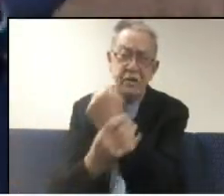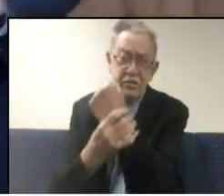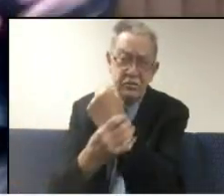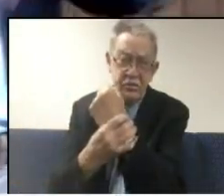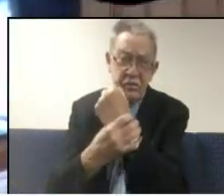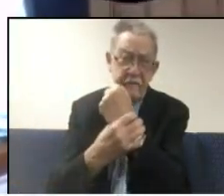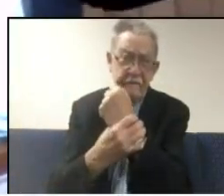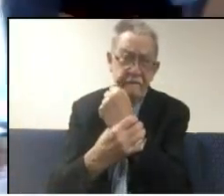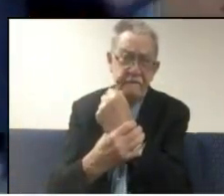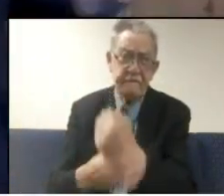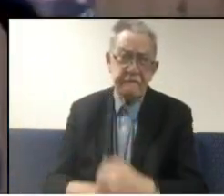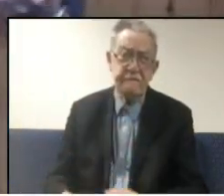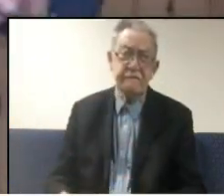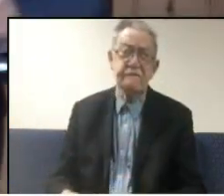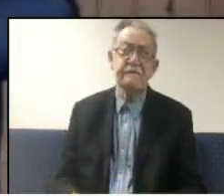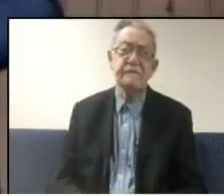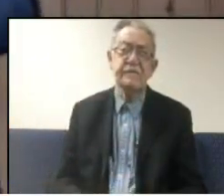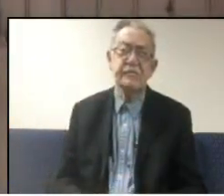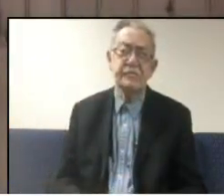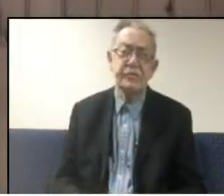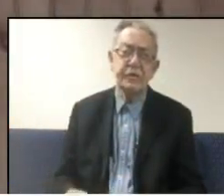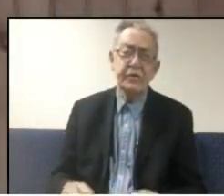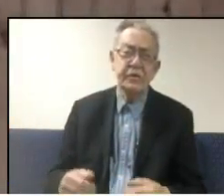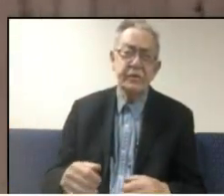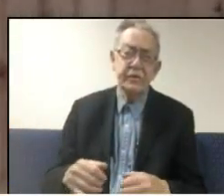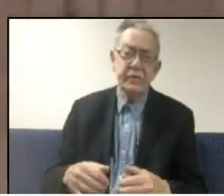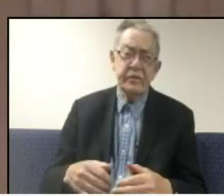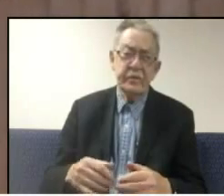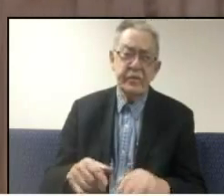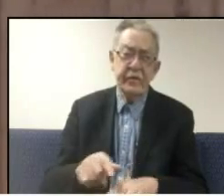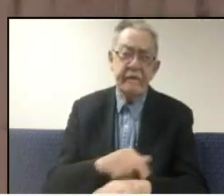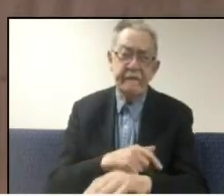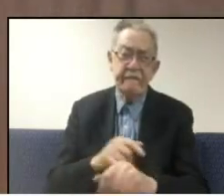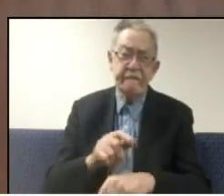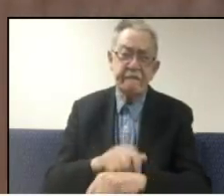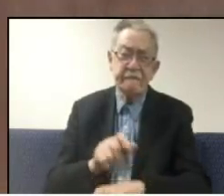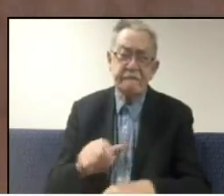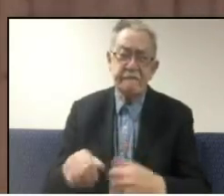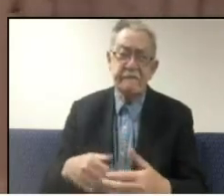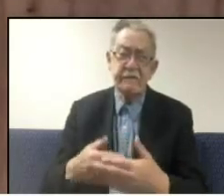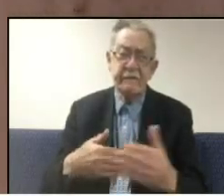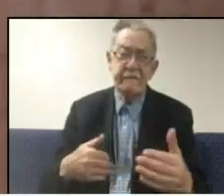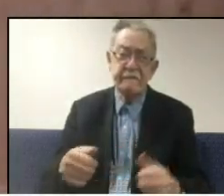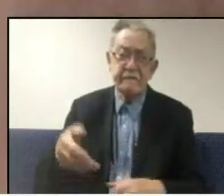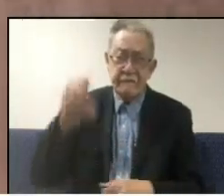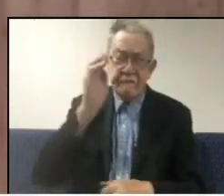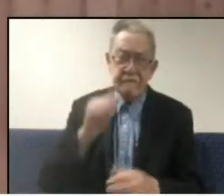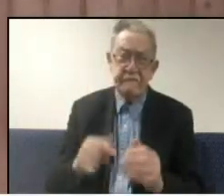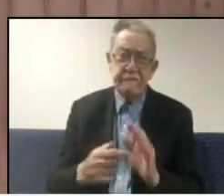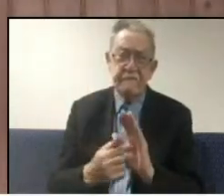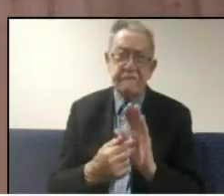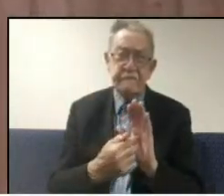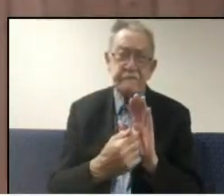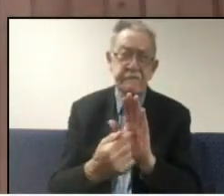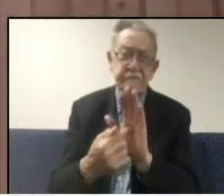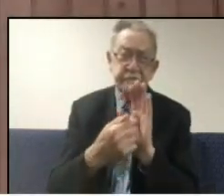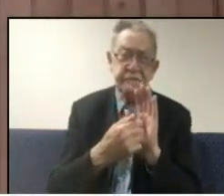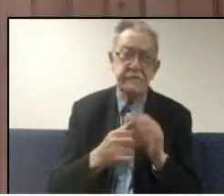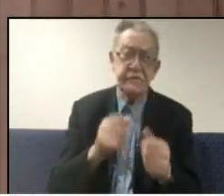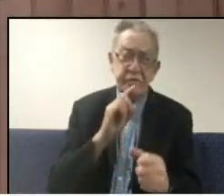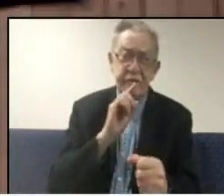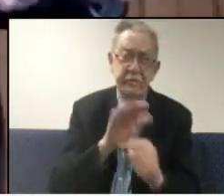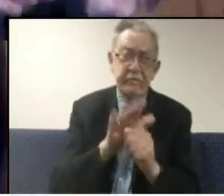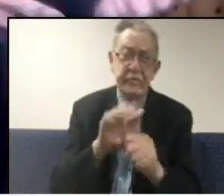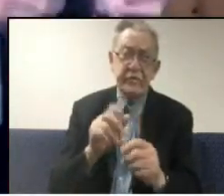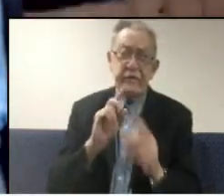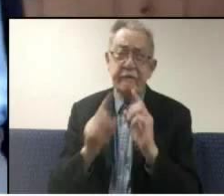Abraham's life till he was over 100 before God really unveiled his promises to him. He had shown him, he had talked about